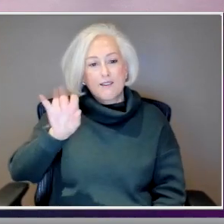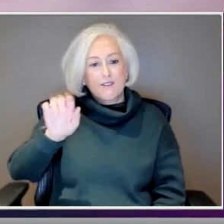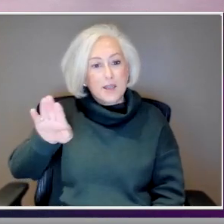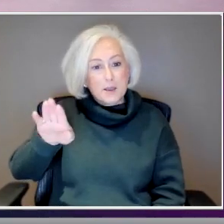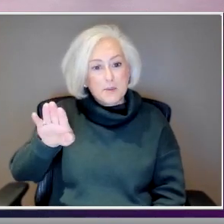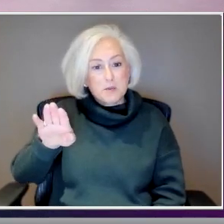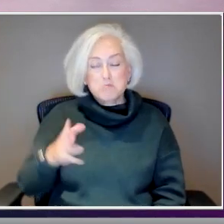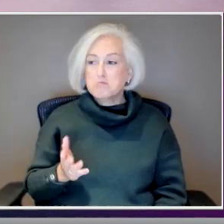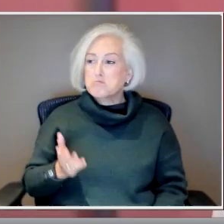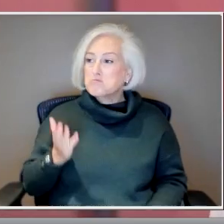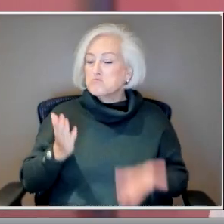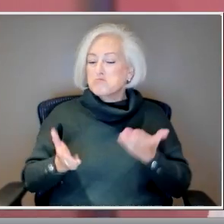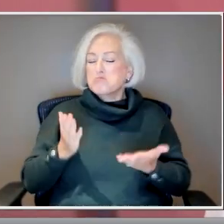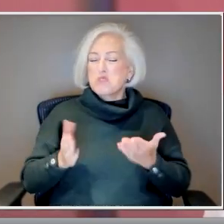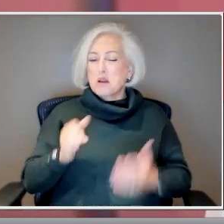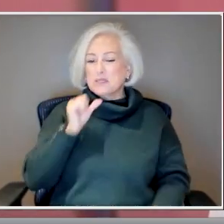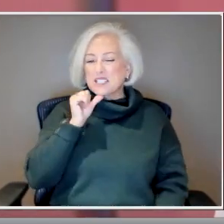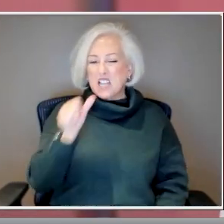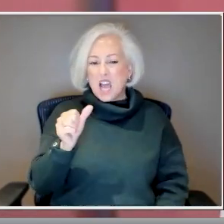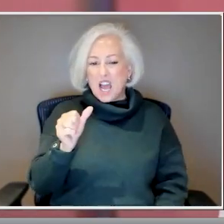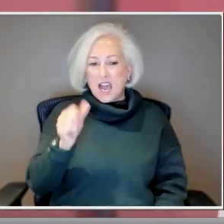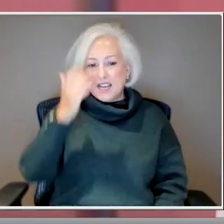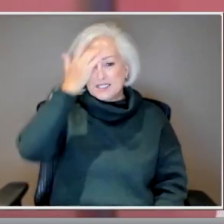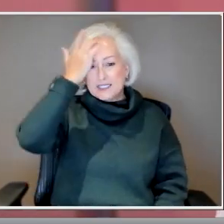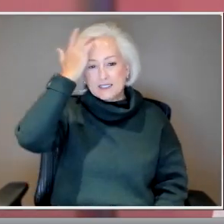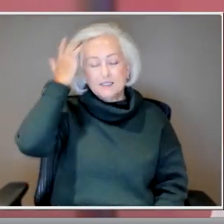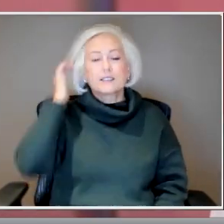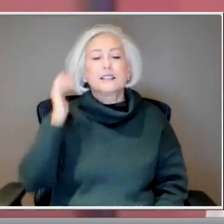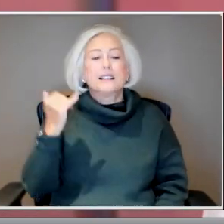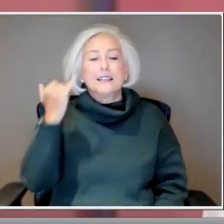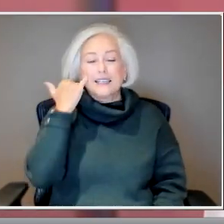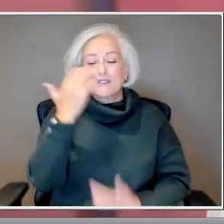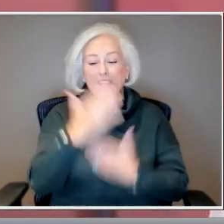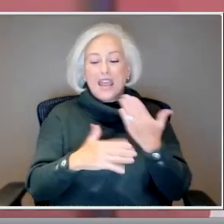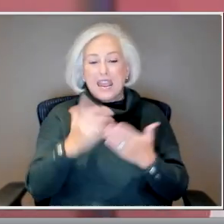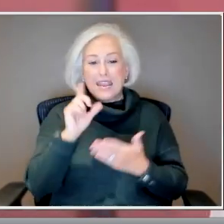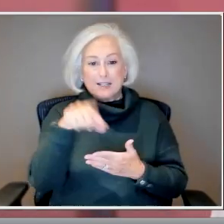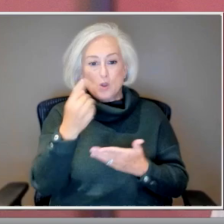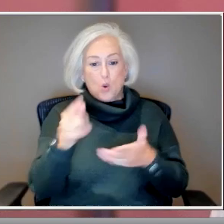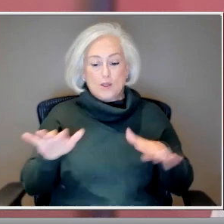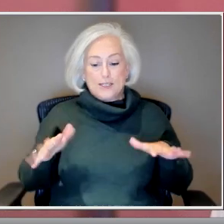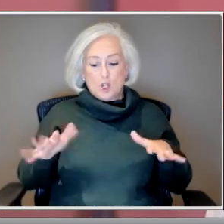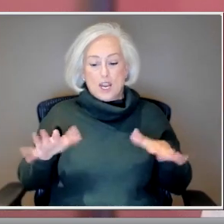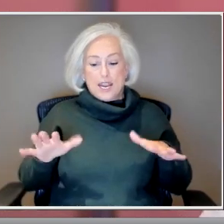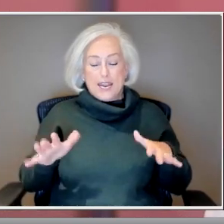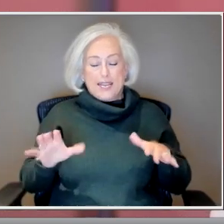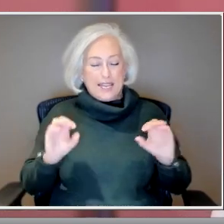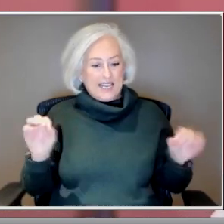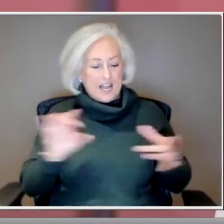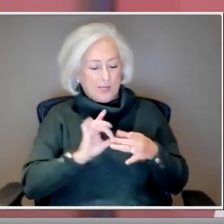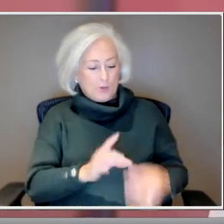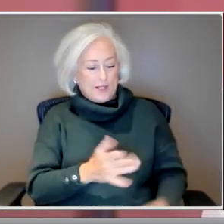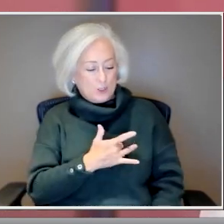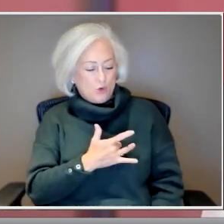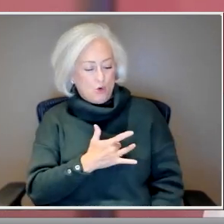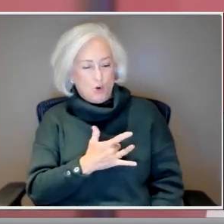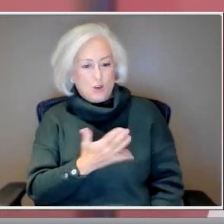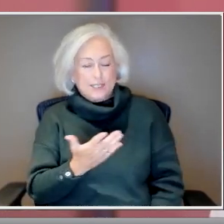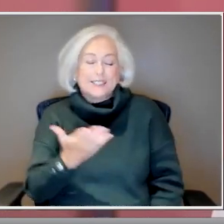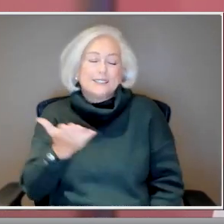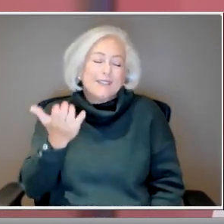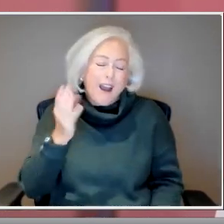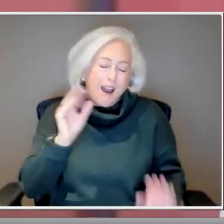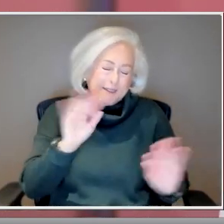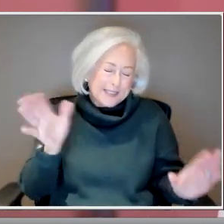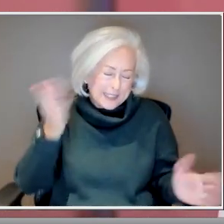Probably not. I mean, I guess What's if it with was the just shaking hands and not an irregular heartbeat and racing, I mean, you wouldn't know, obviously, unless you